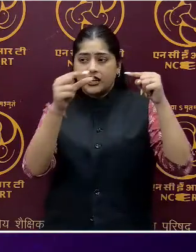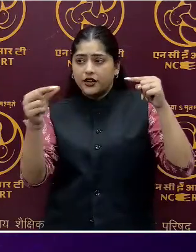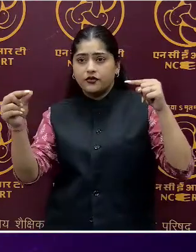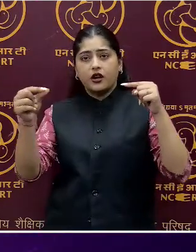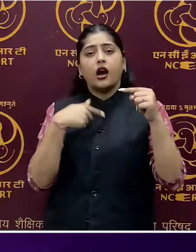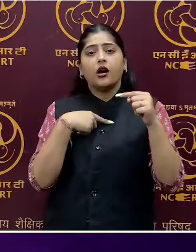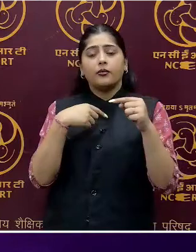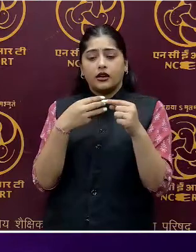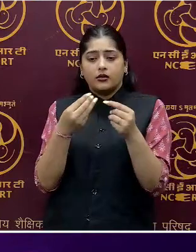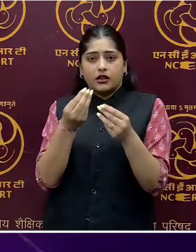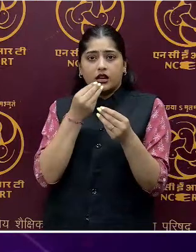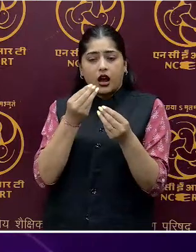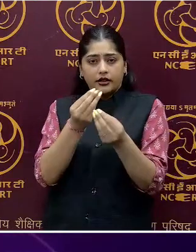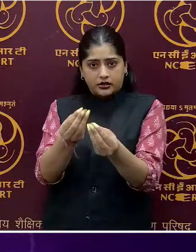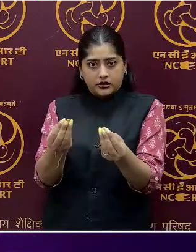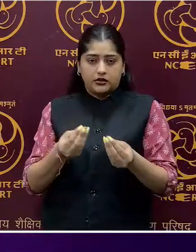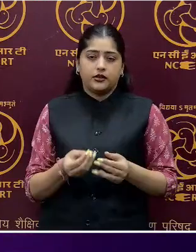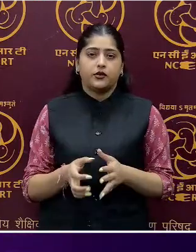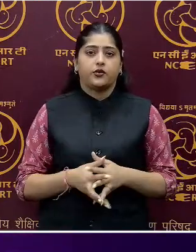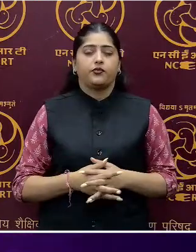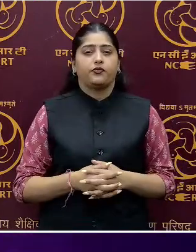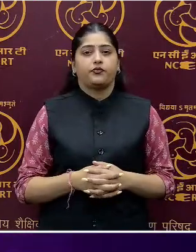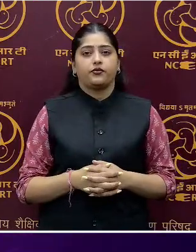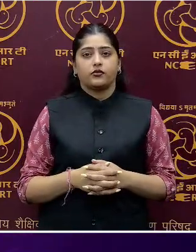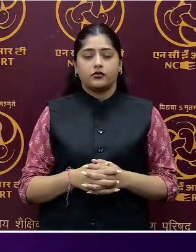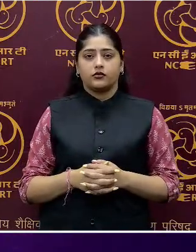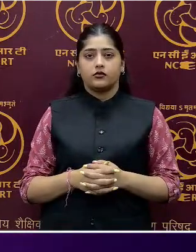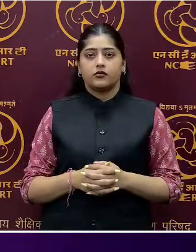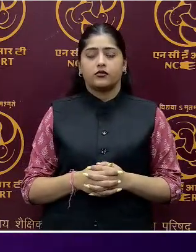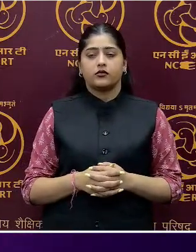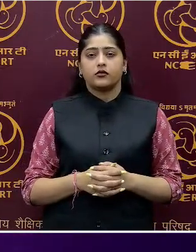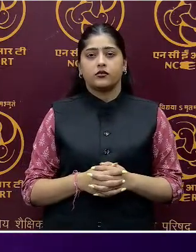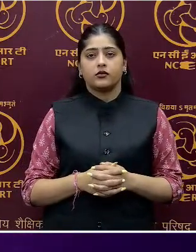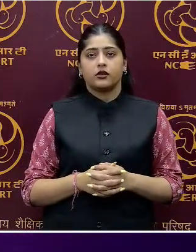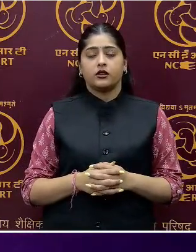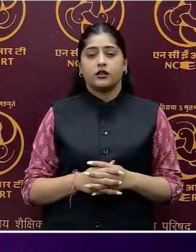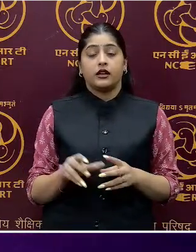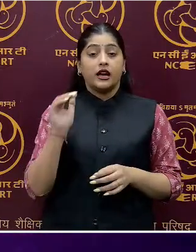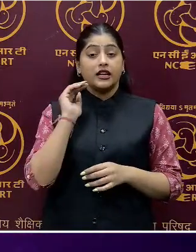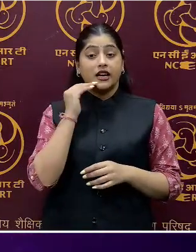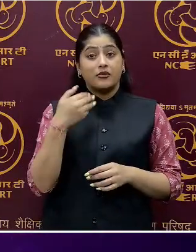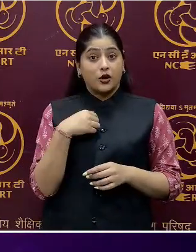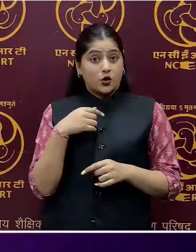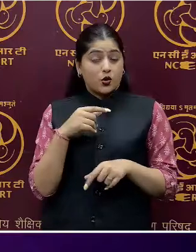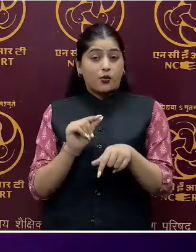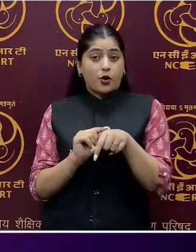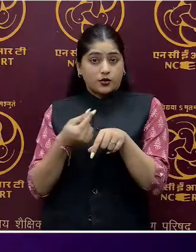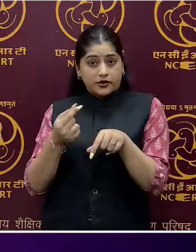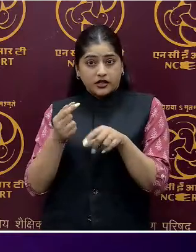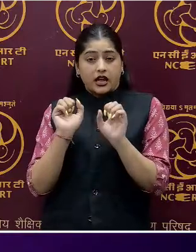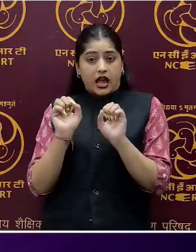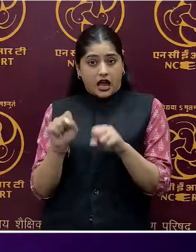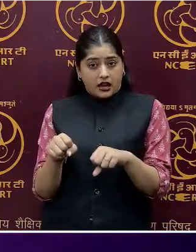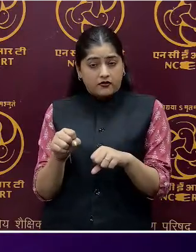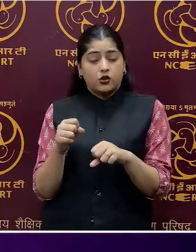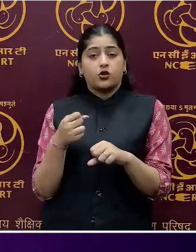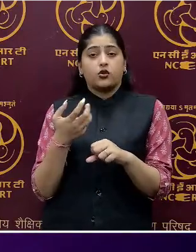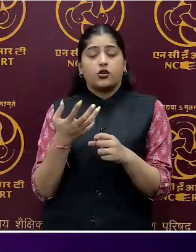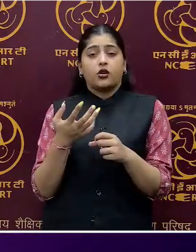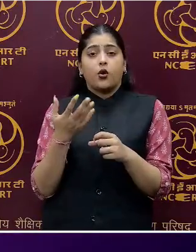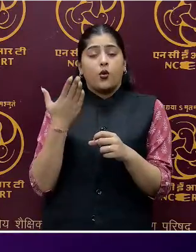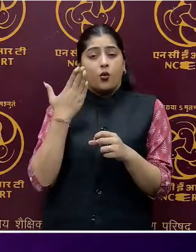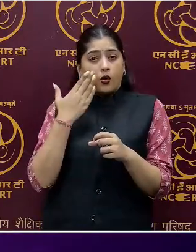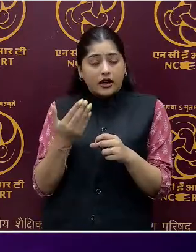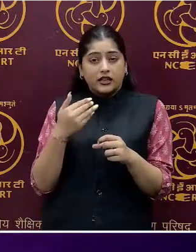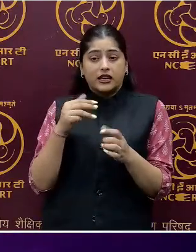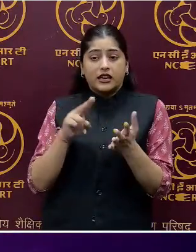this thing of using the leaves in our lives. So whenever I get the chance to be sustainable and to be like with